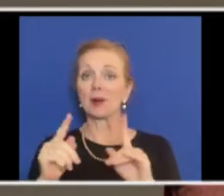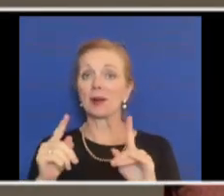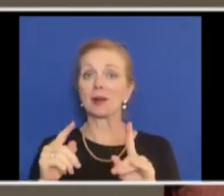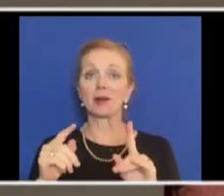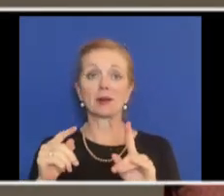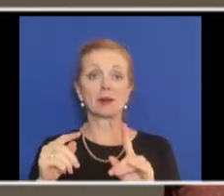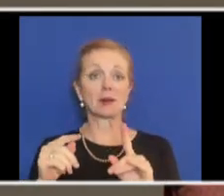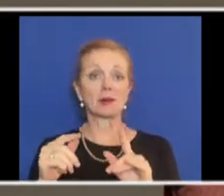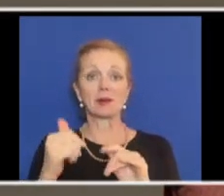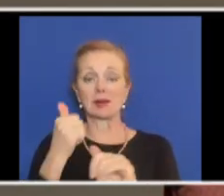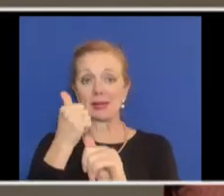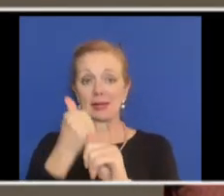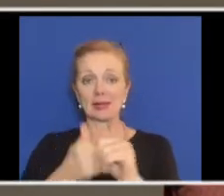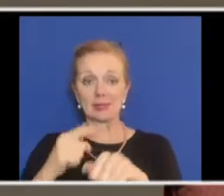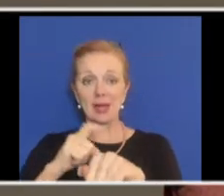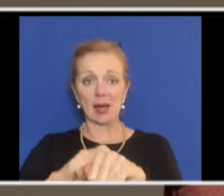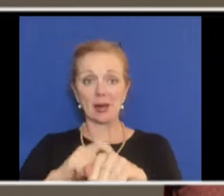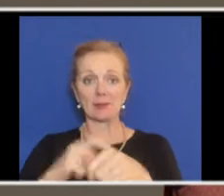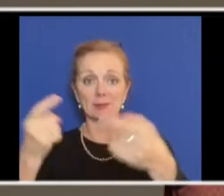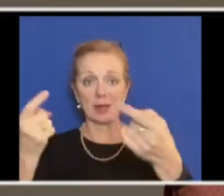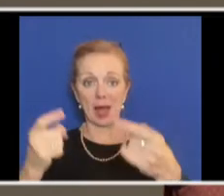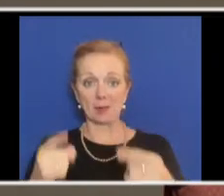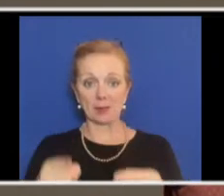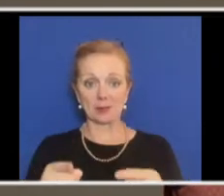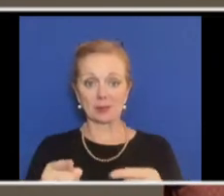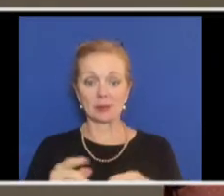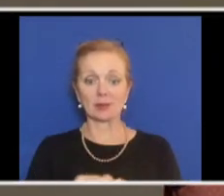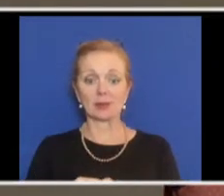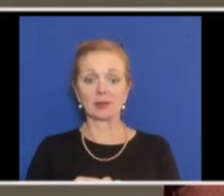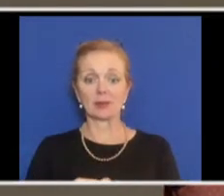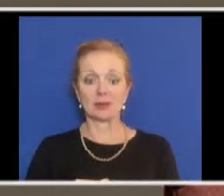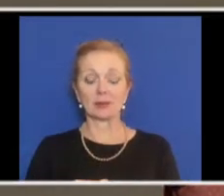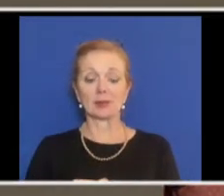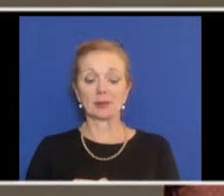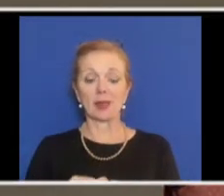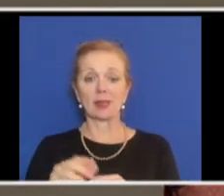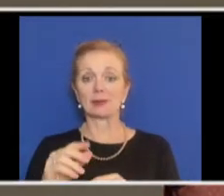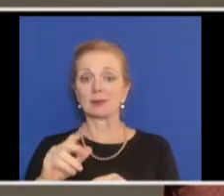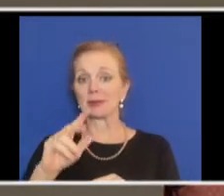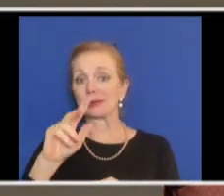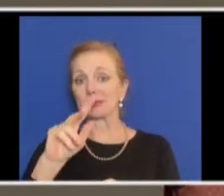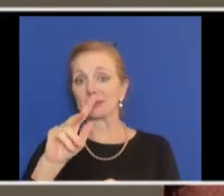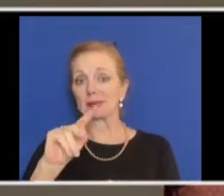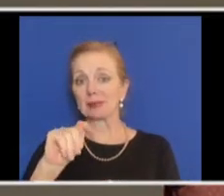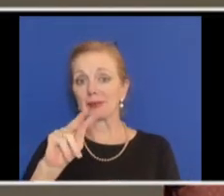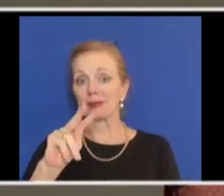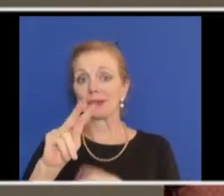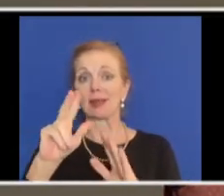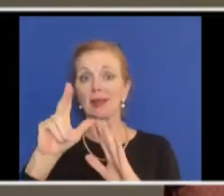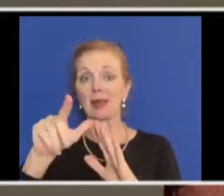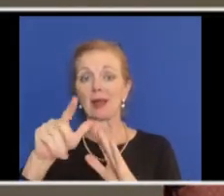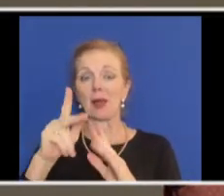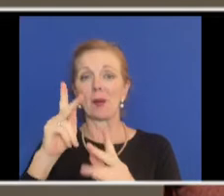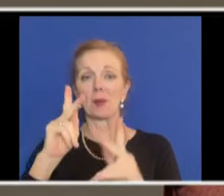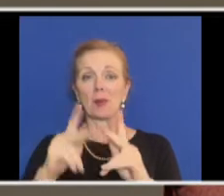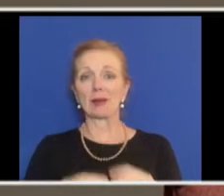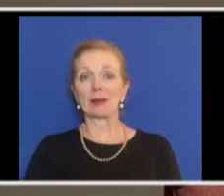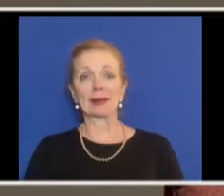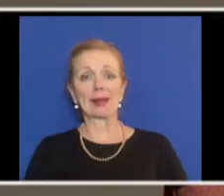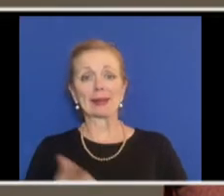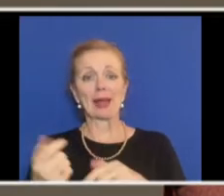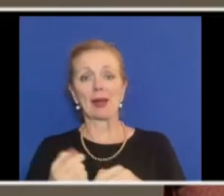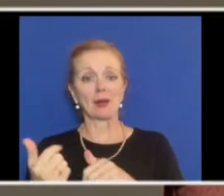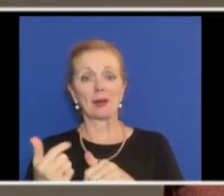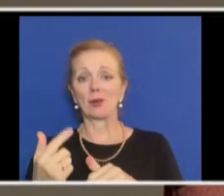each time that this has happened then it's you know on the news afterwards that people are being displaced and we cannot